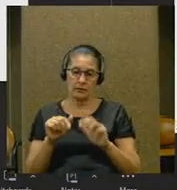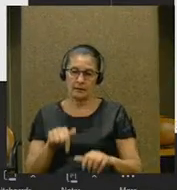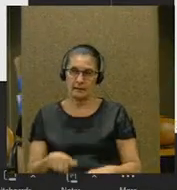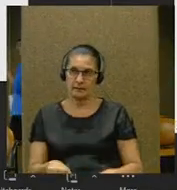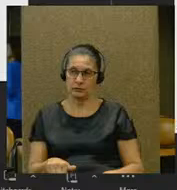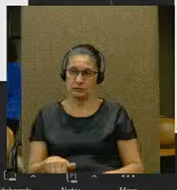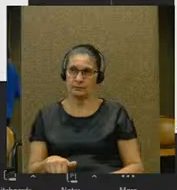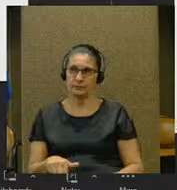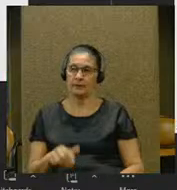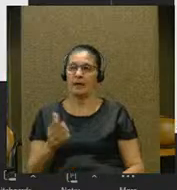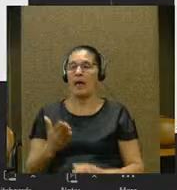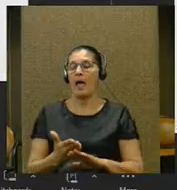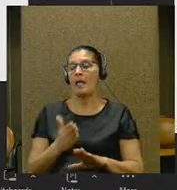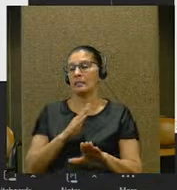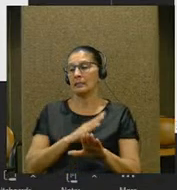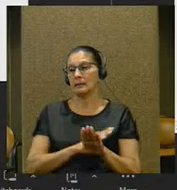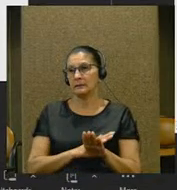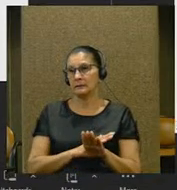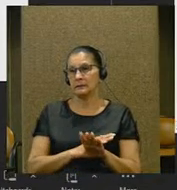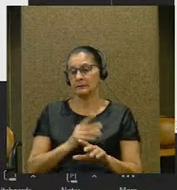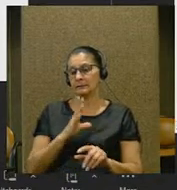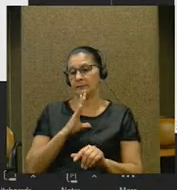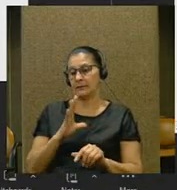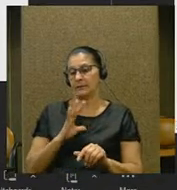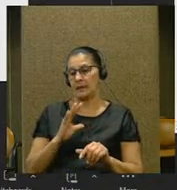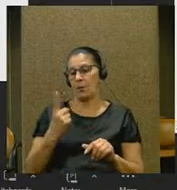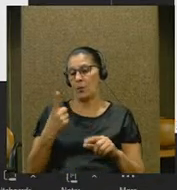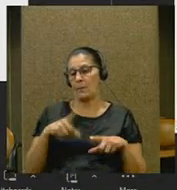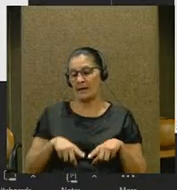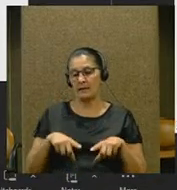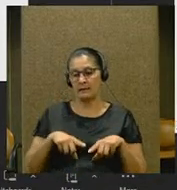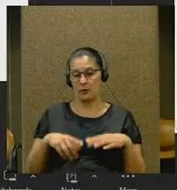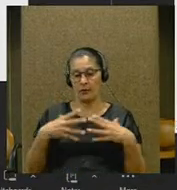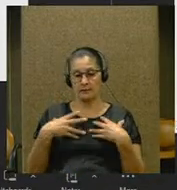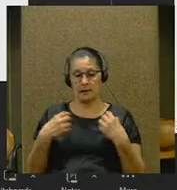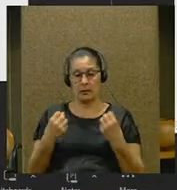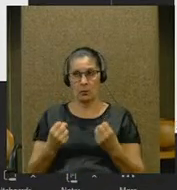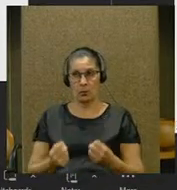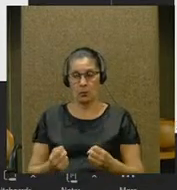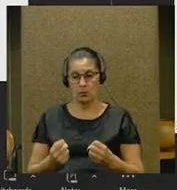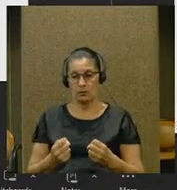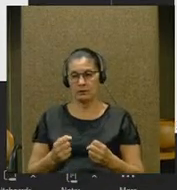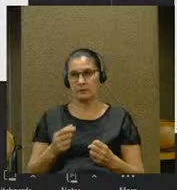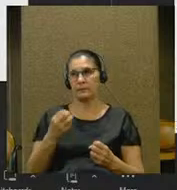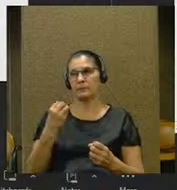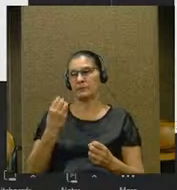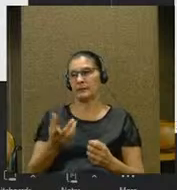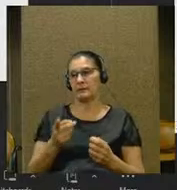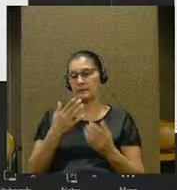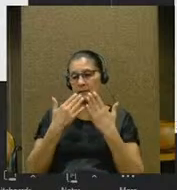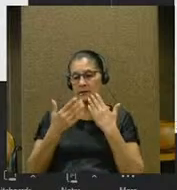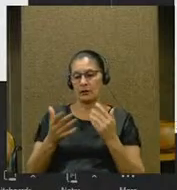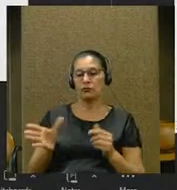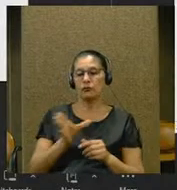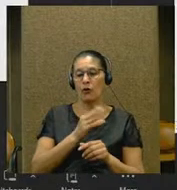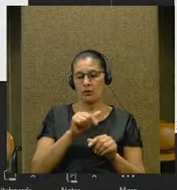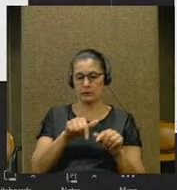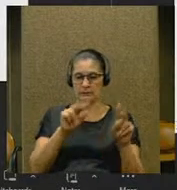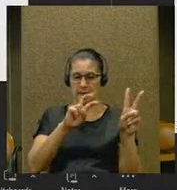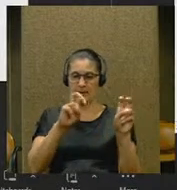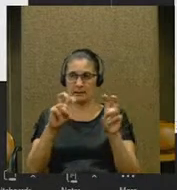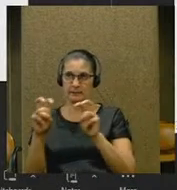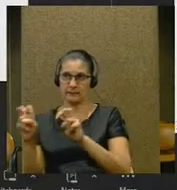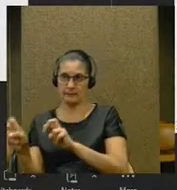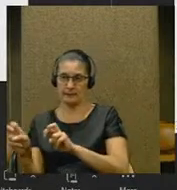Previously, there was a Ministry of Health that was dealing with all of these issues, and the need to ramp up